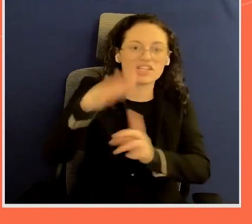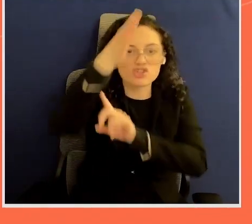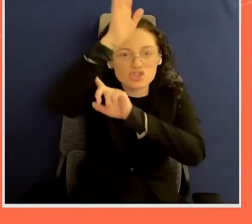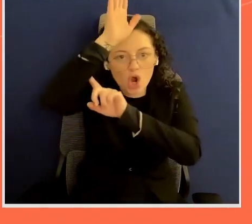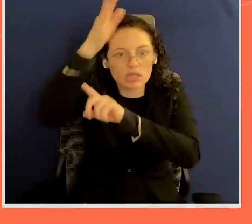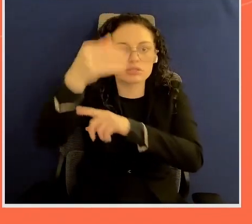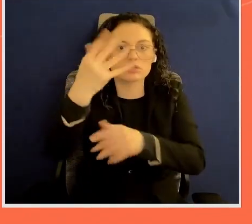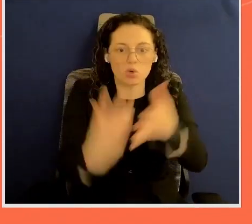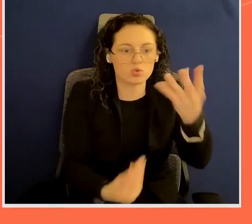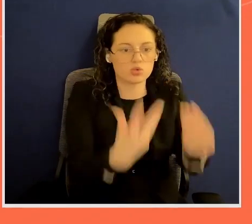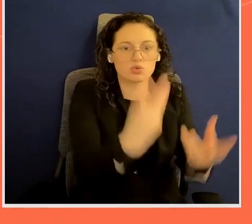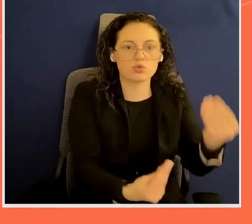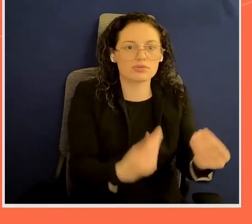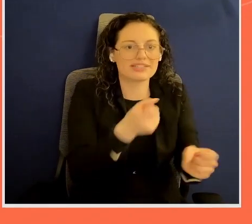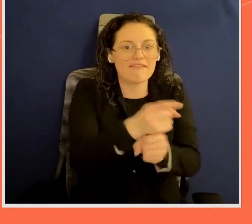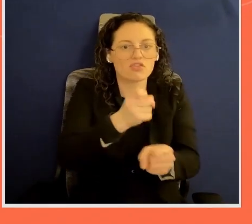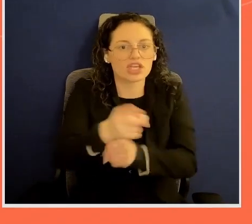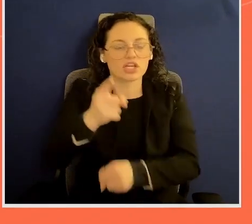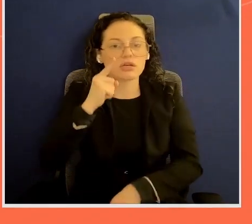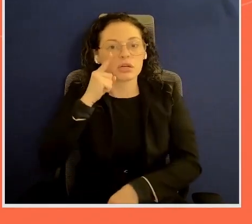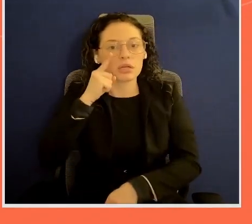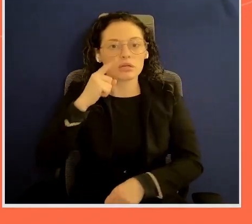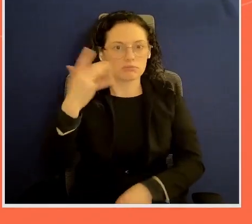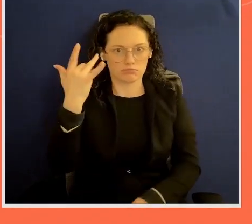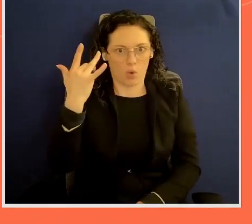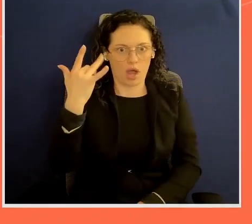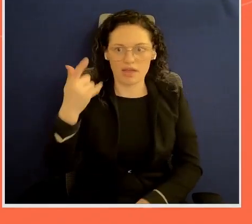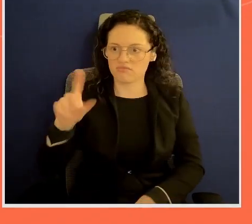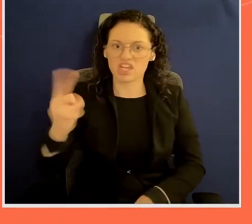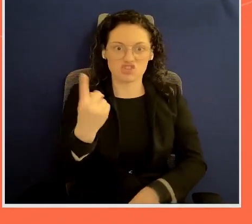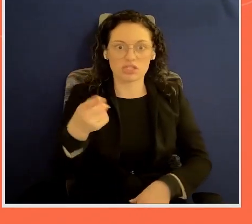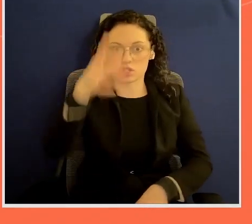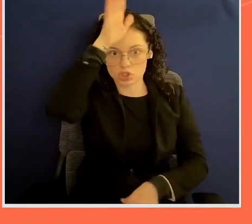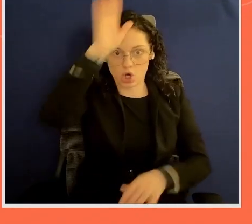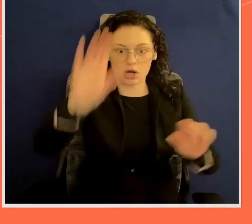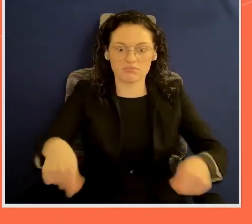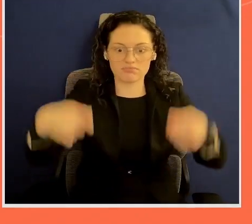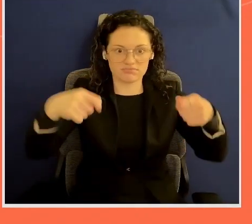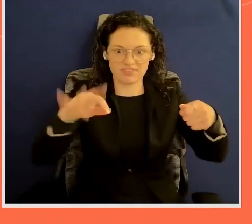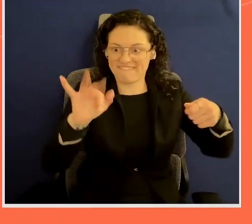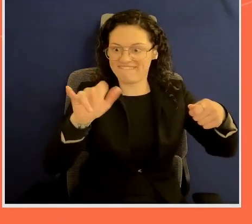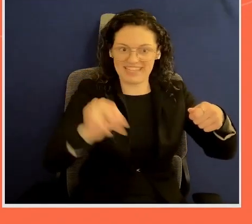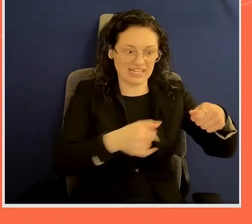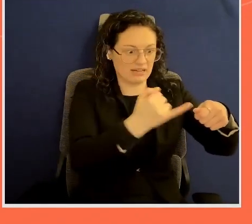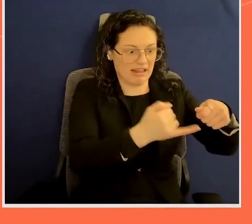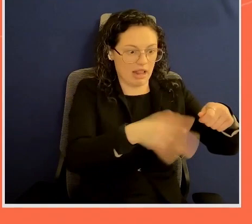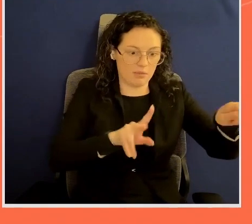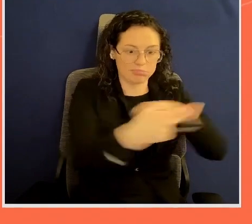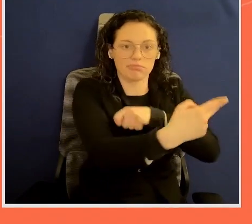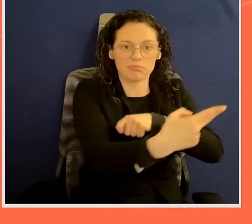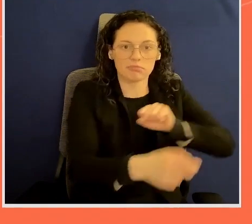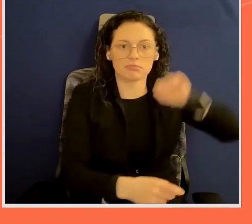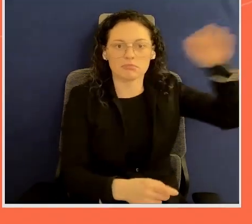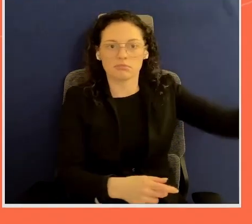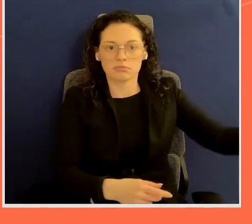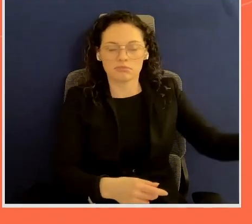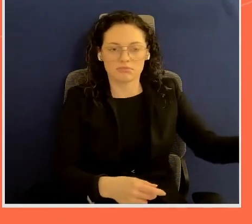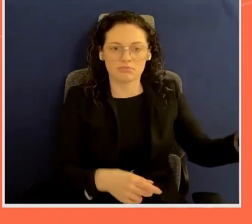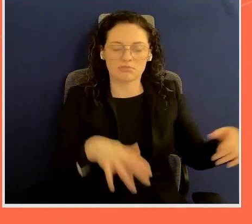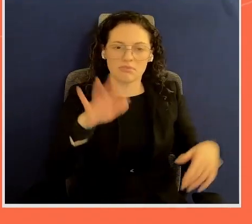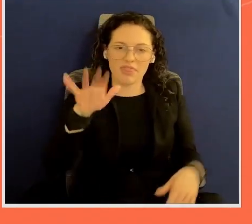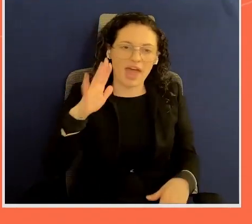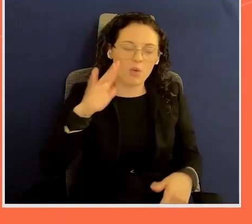I'm personally very delighted to be here on behalf of the United States and President Joe Biden, who is